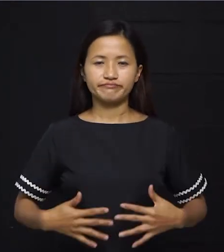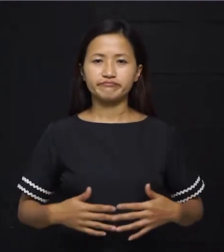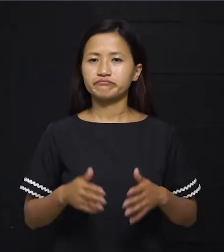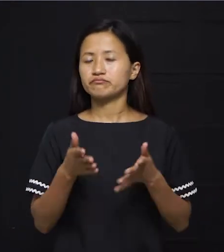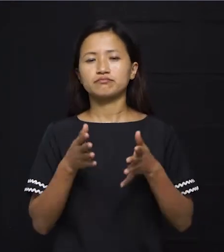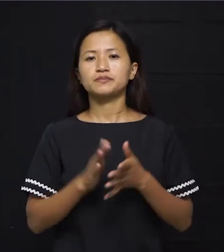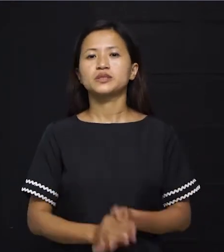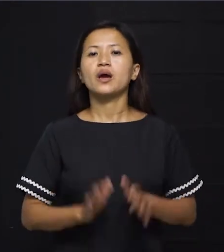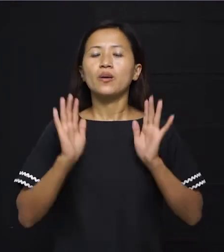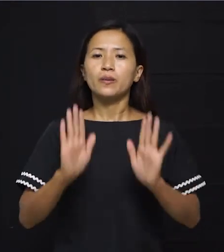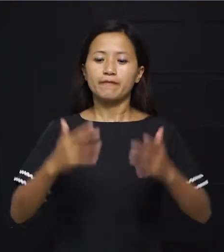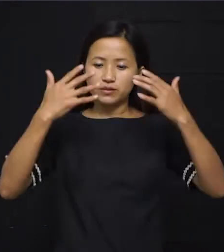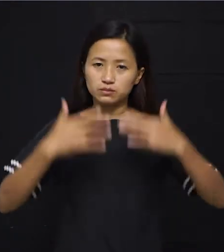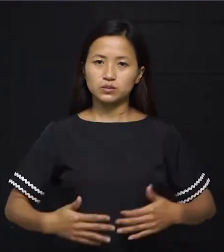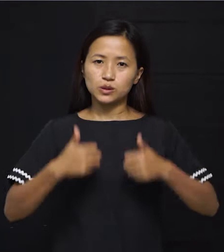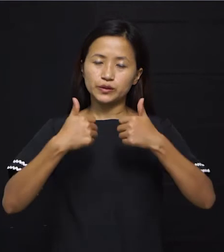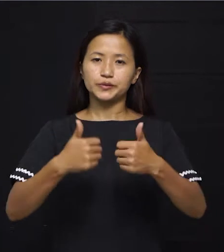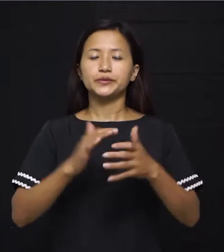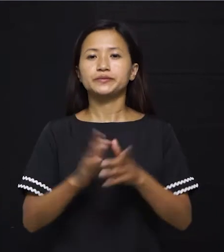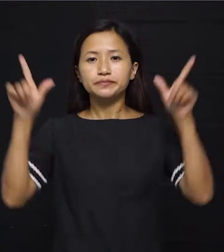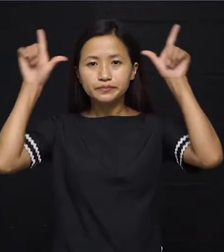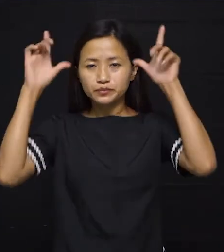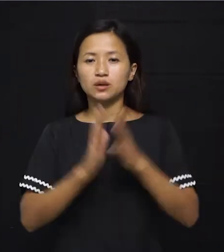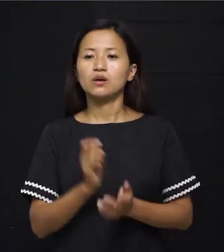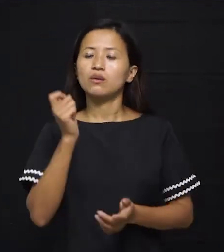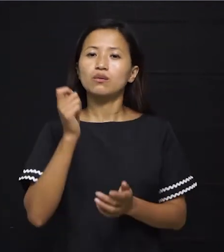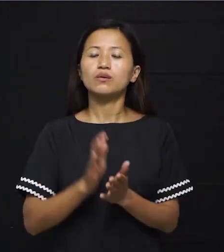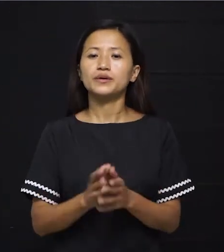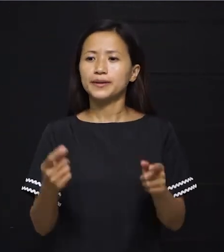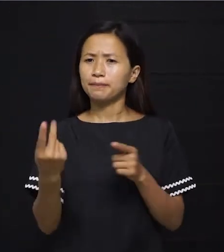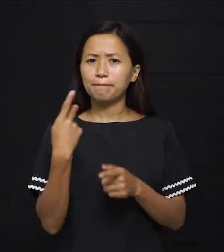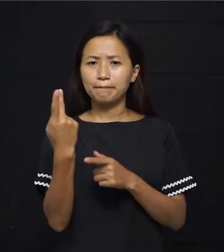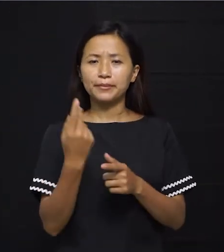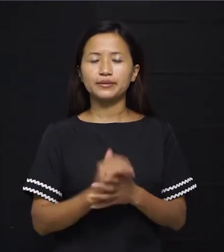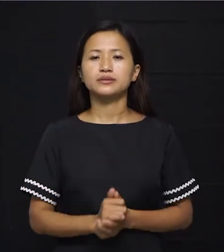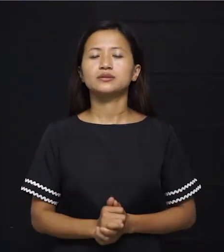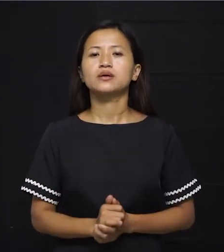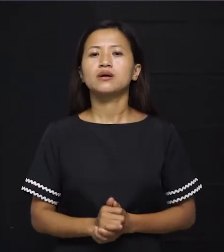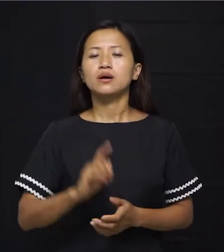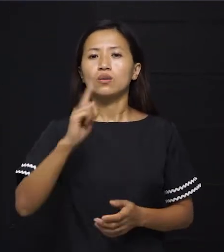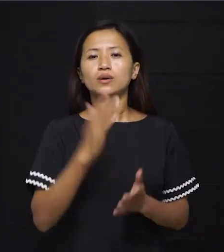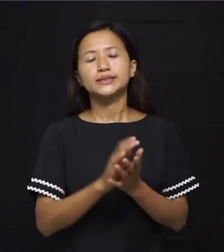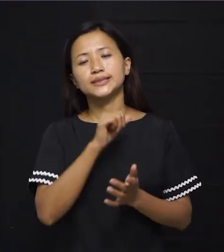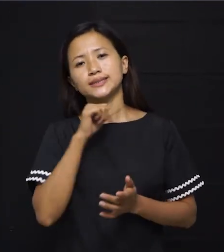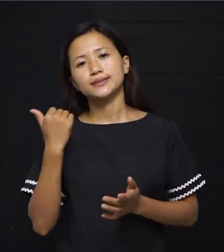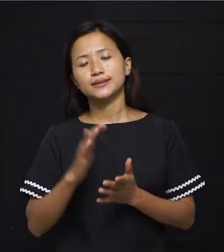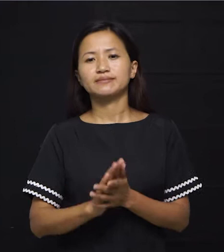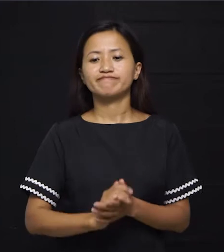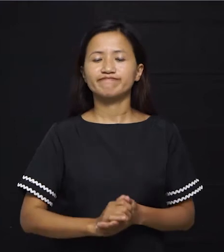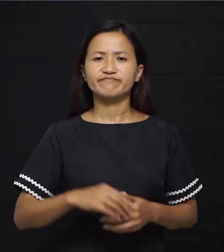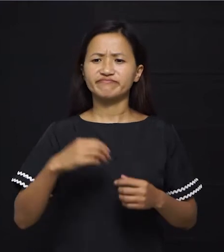had two bullocks which are very healthy, and we know that bullocks work in pairs, right? But one died